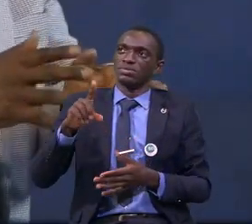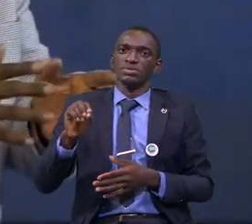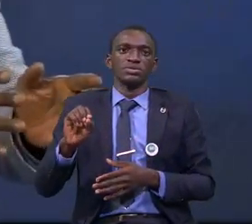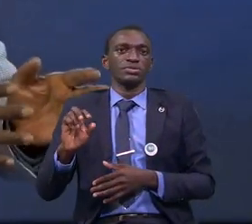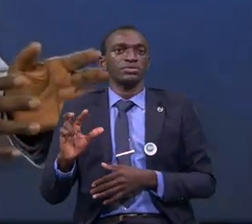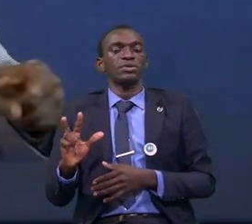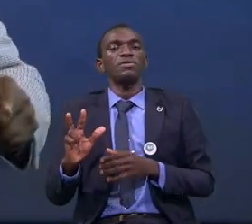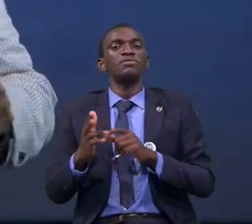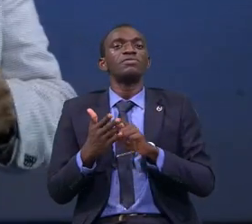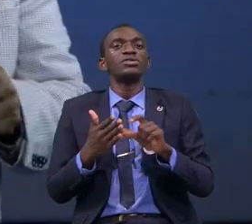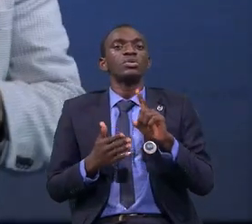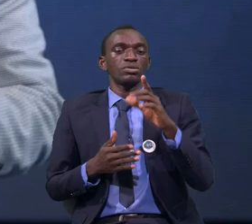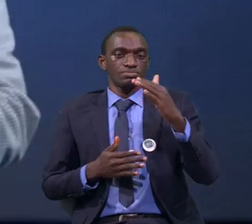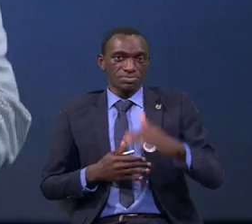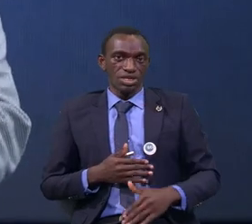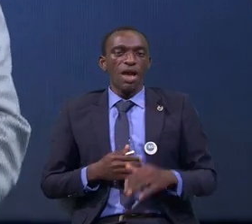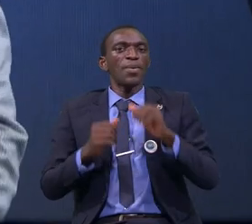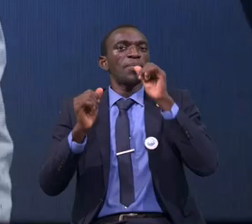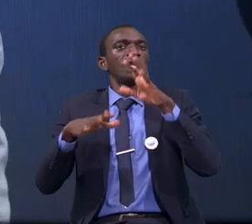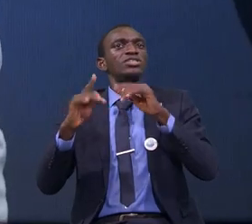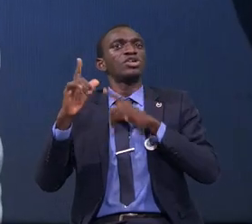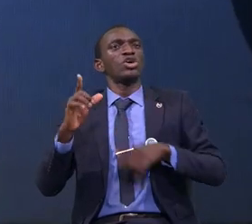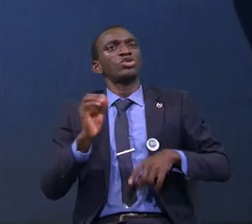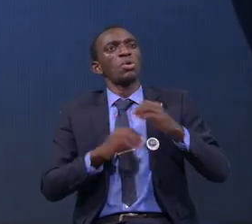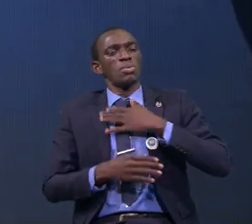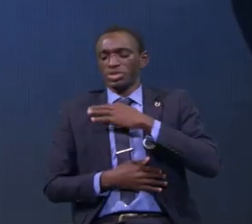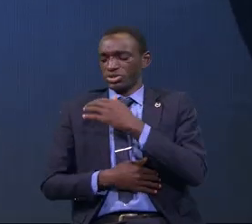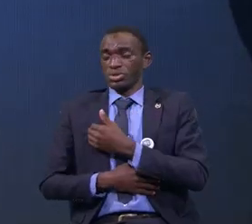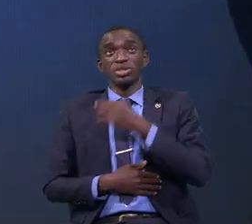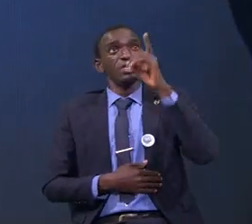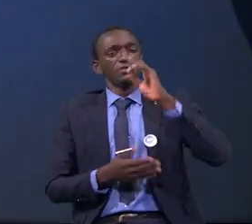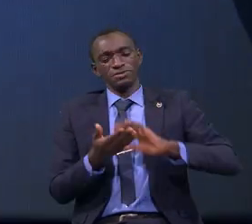Bless the Lord, O my soul, who forgiveth all thine iniquity,